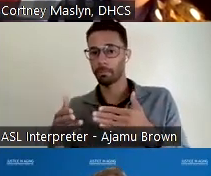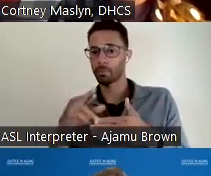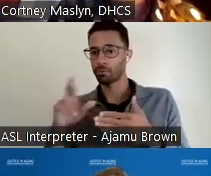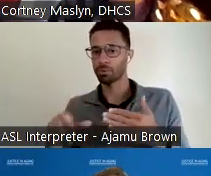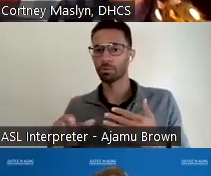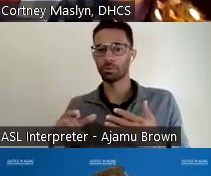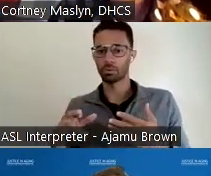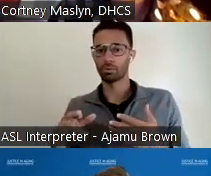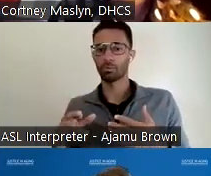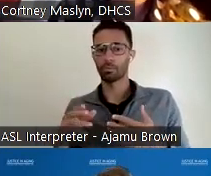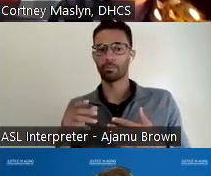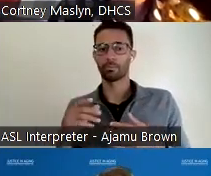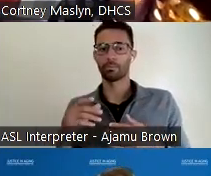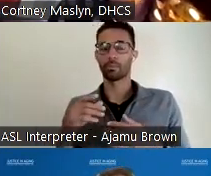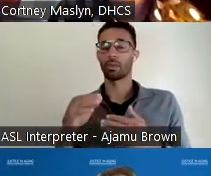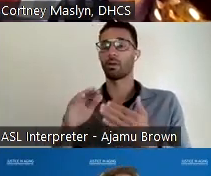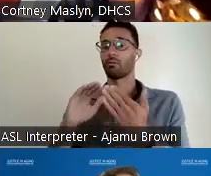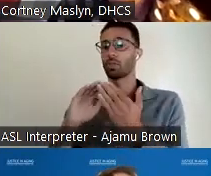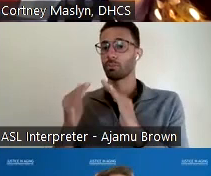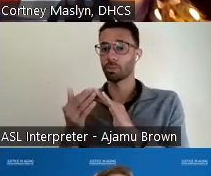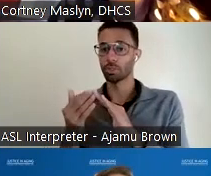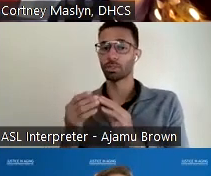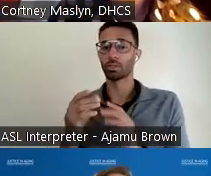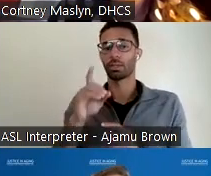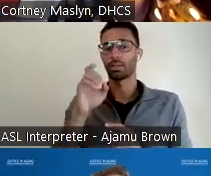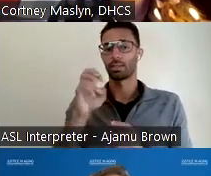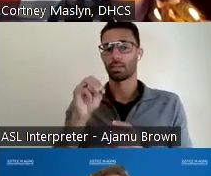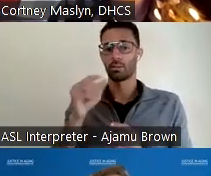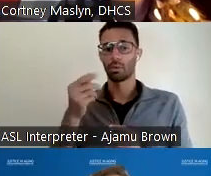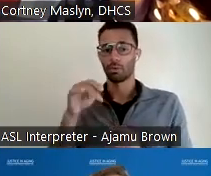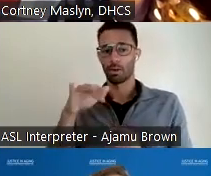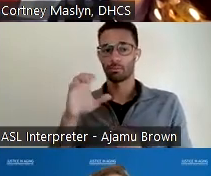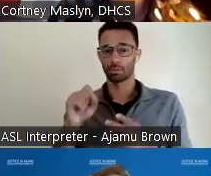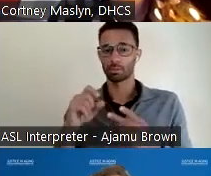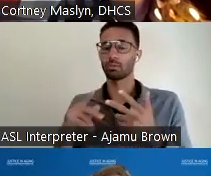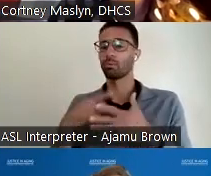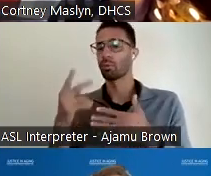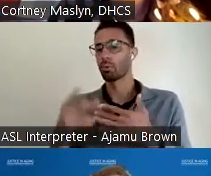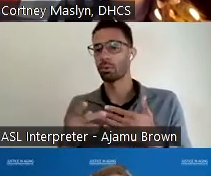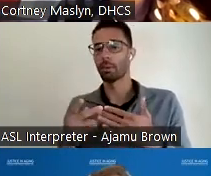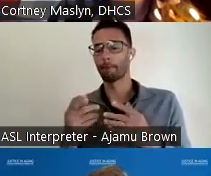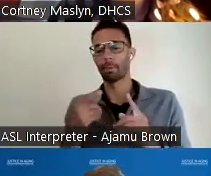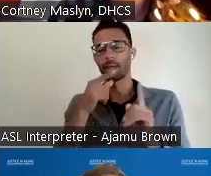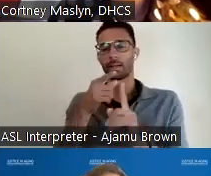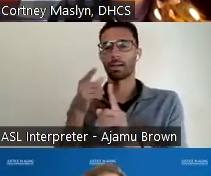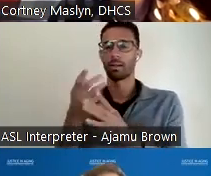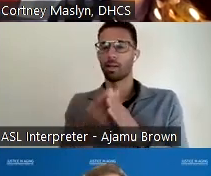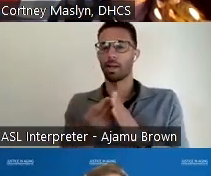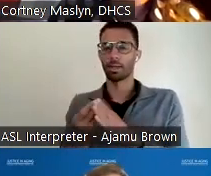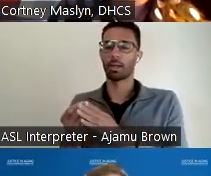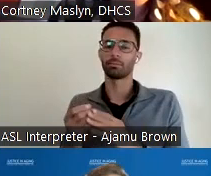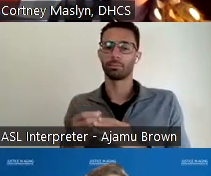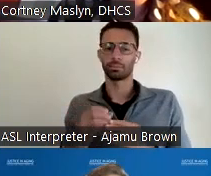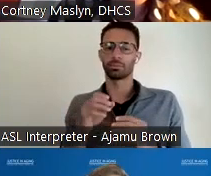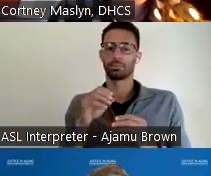particular communities by demographics and by programs to identify gaps specifically related to those programs. And if you can go to the